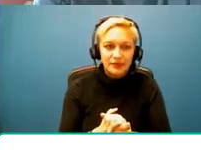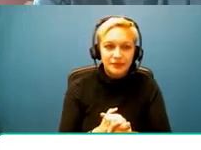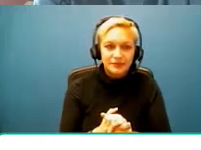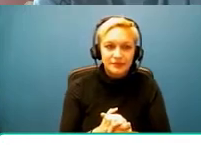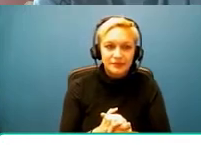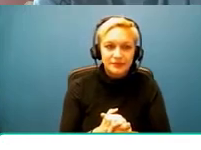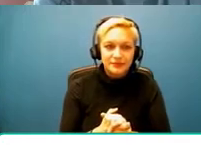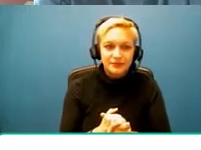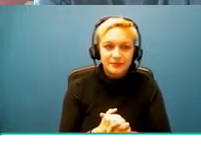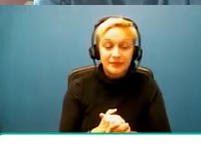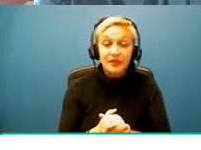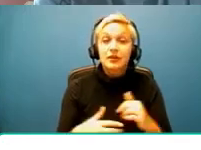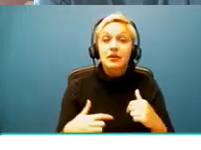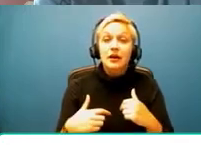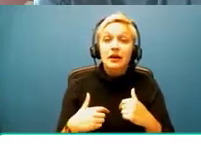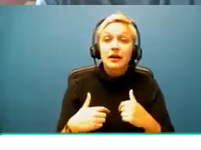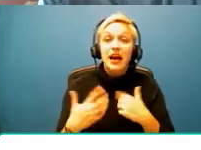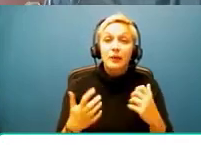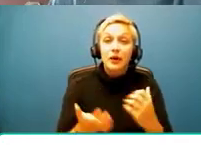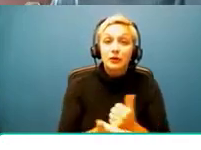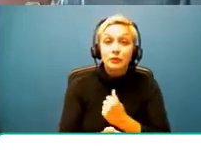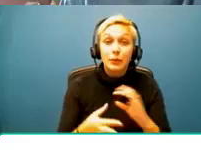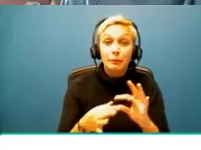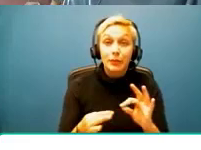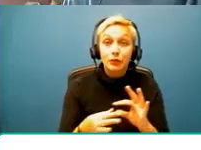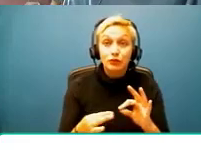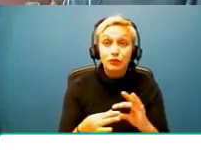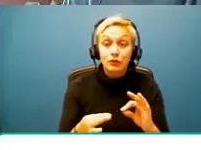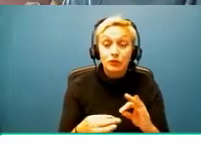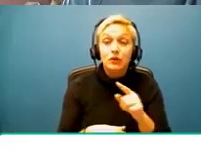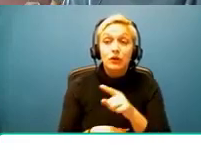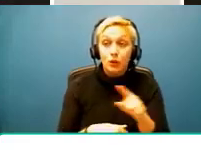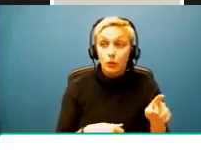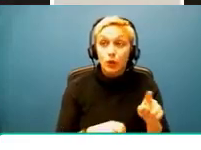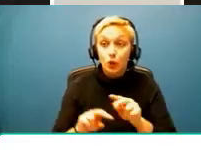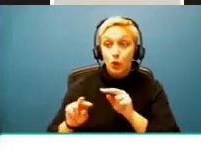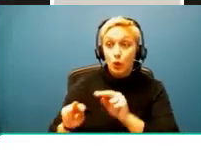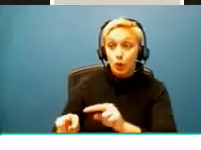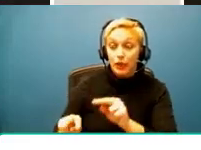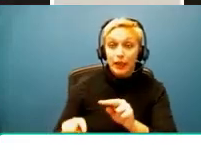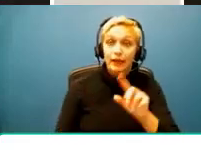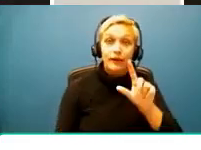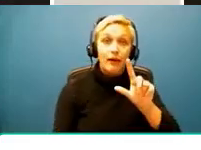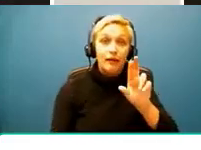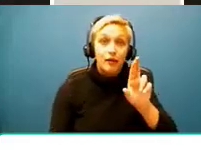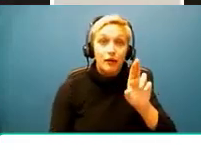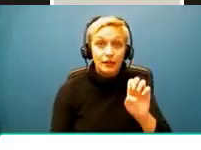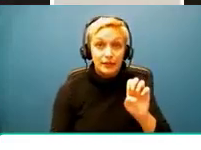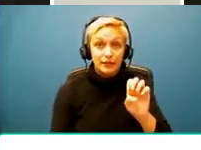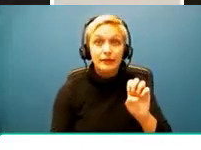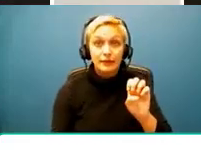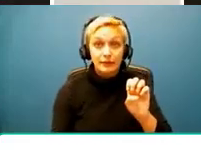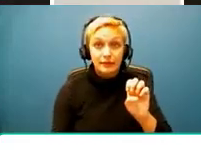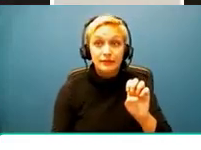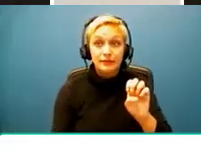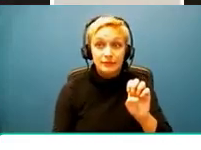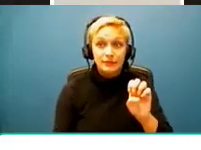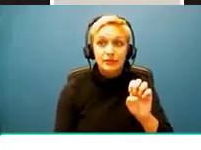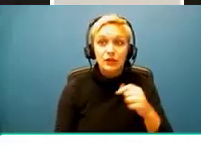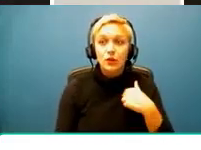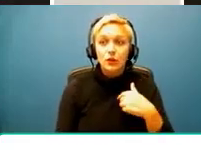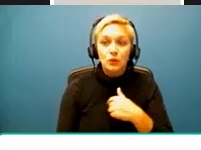mention, as you're looking at the least restrictive environment and thinking, well, can